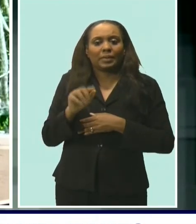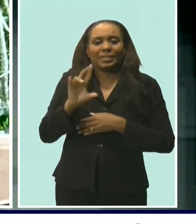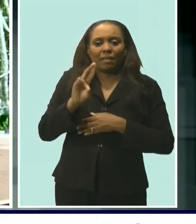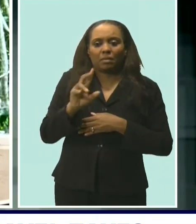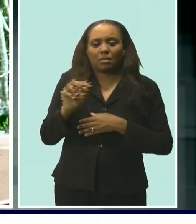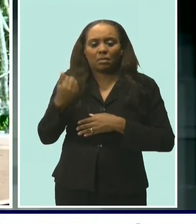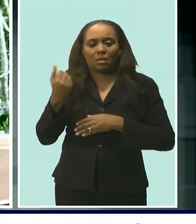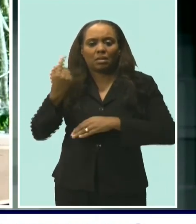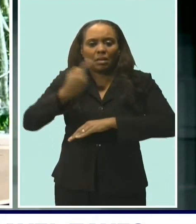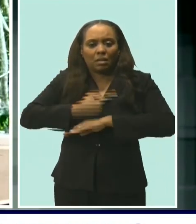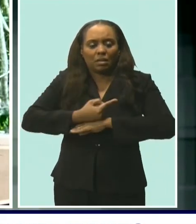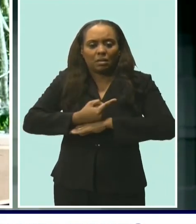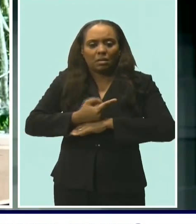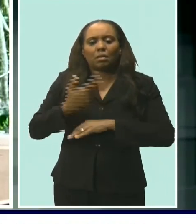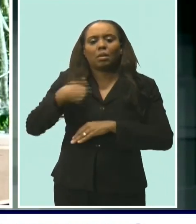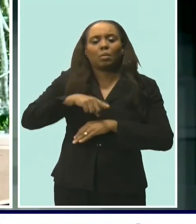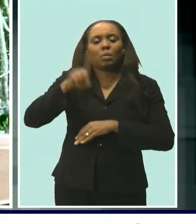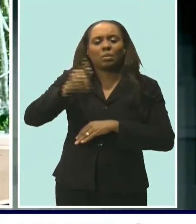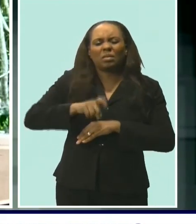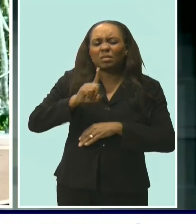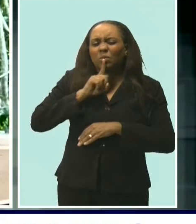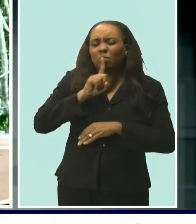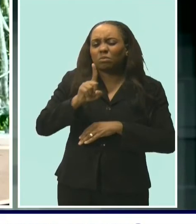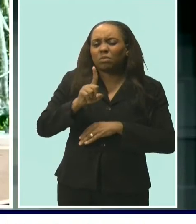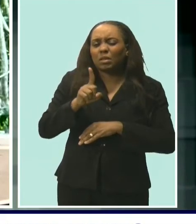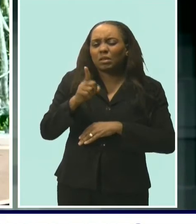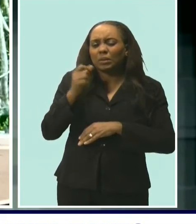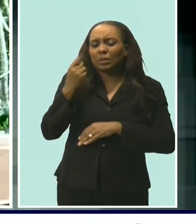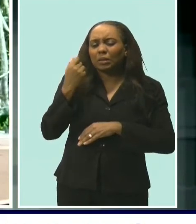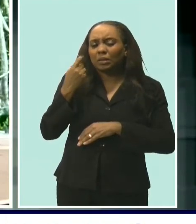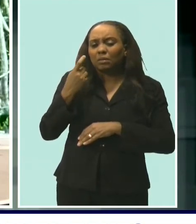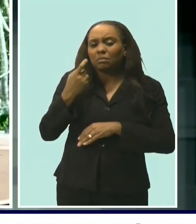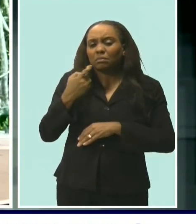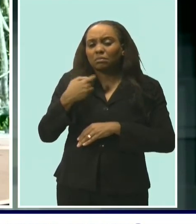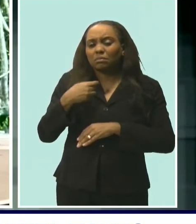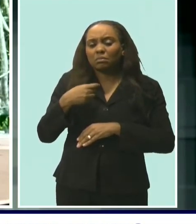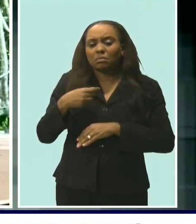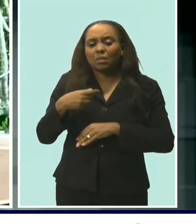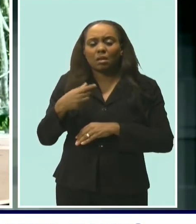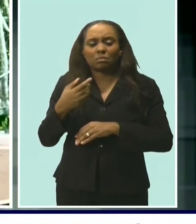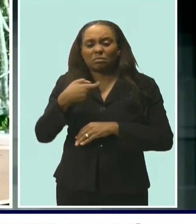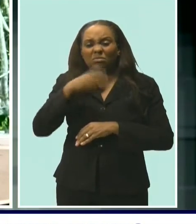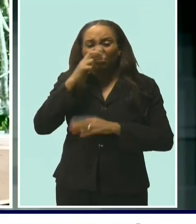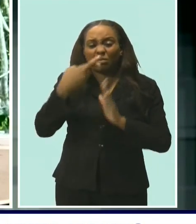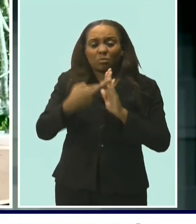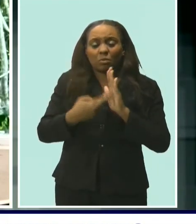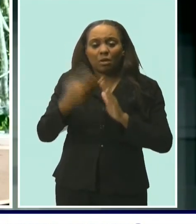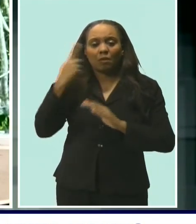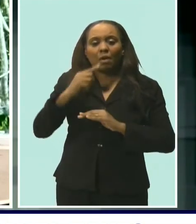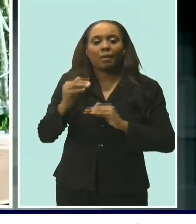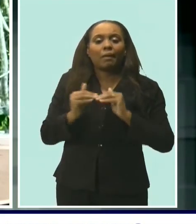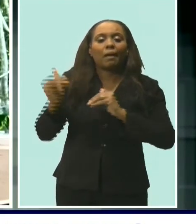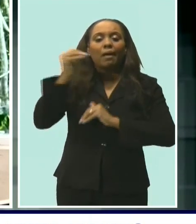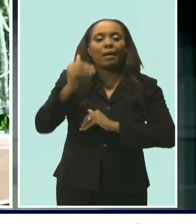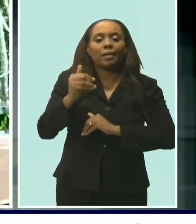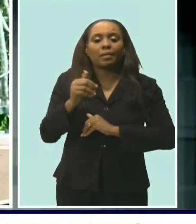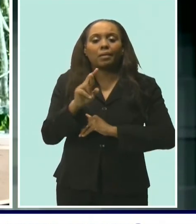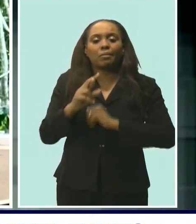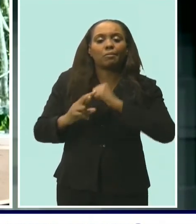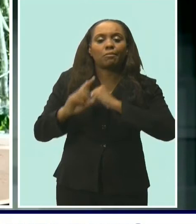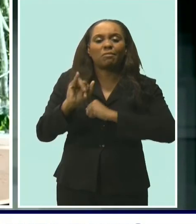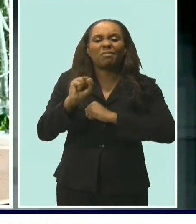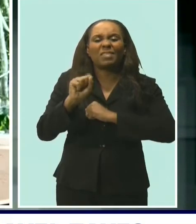particularly wary of what protocols we have in place for high-risk countries, because those protocols for high-risk